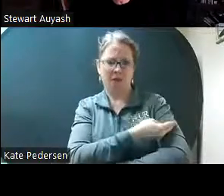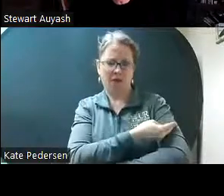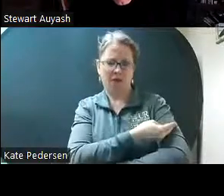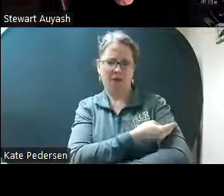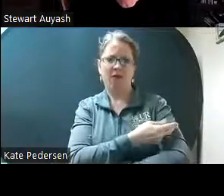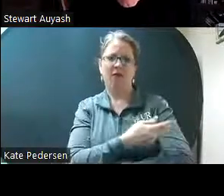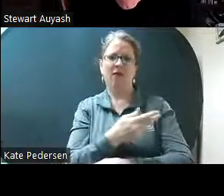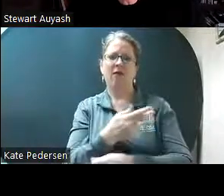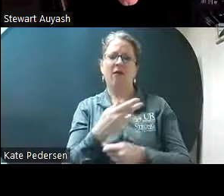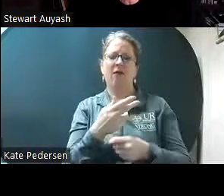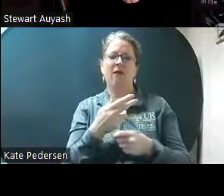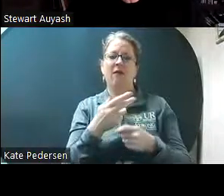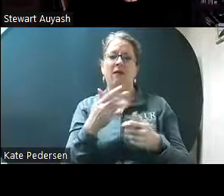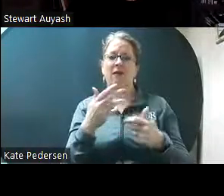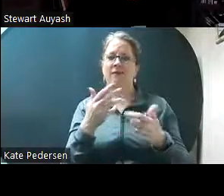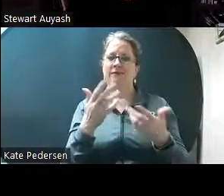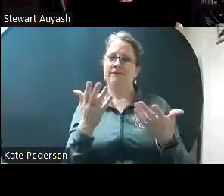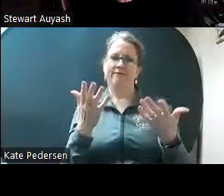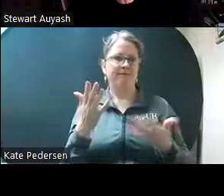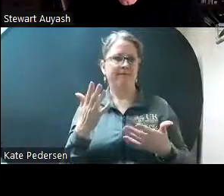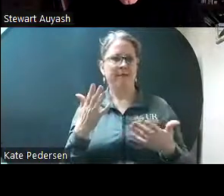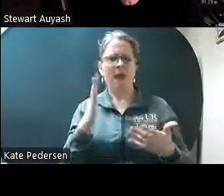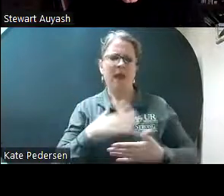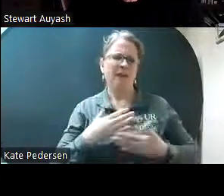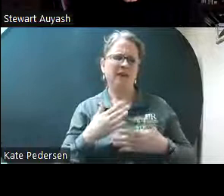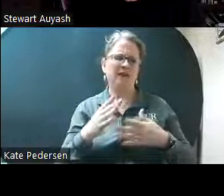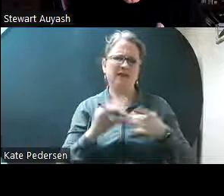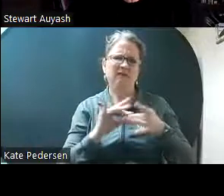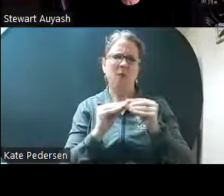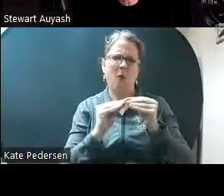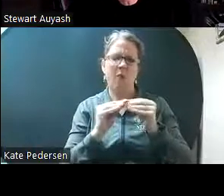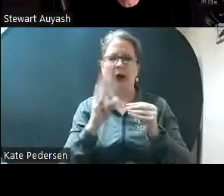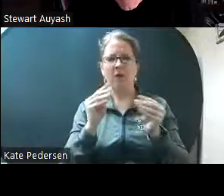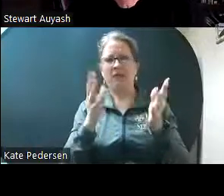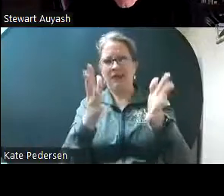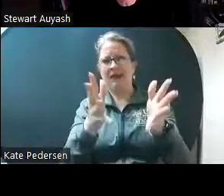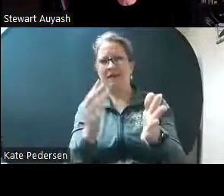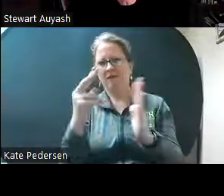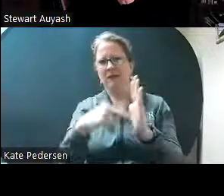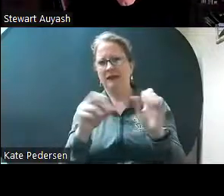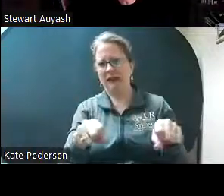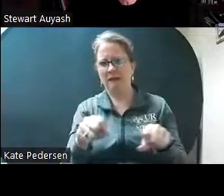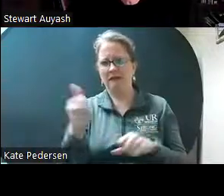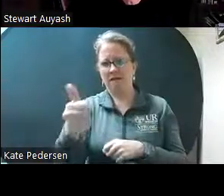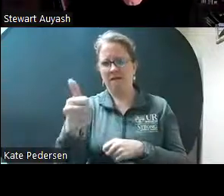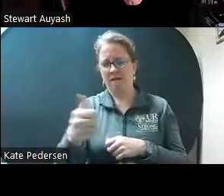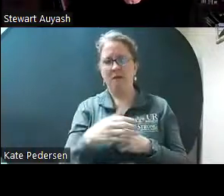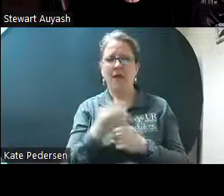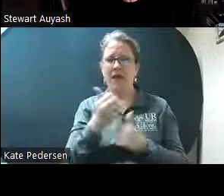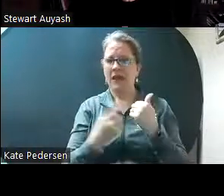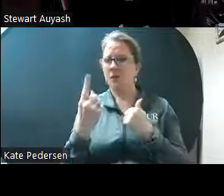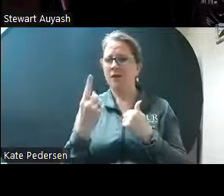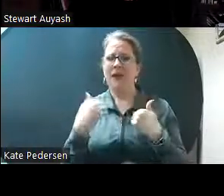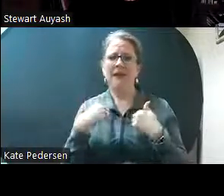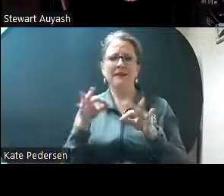happy to share more about this, but I'll leave it out there. So if you want to read it, you can. But anybody who had a